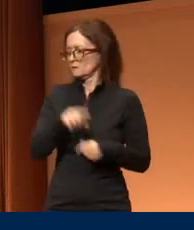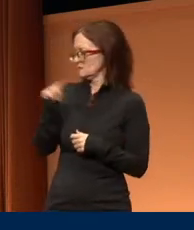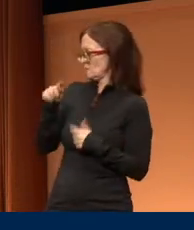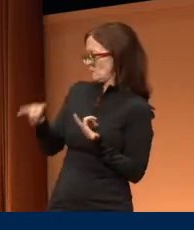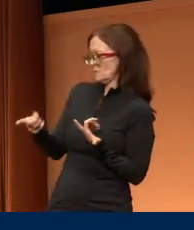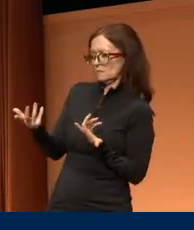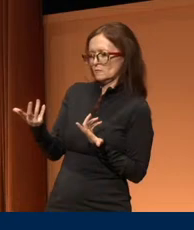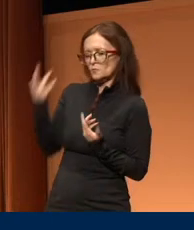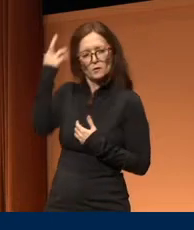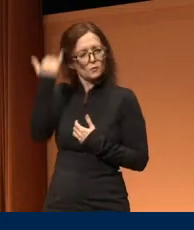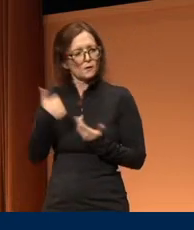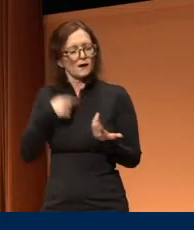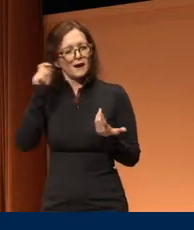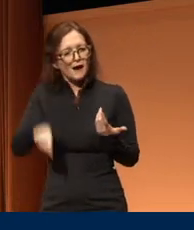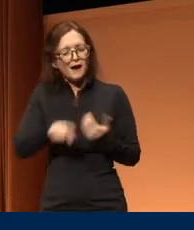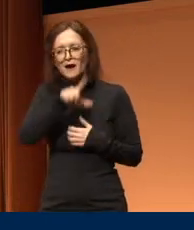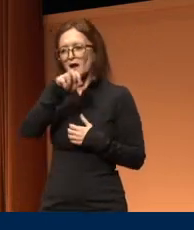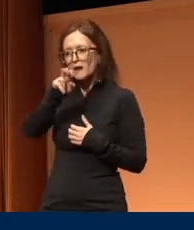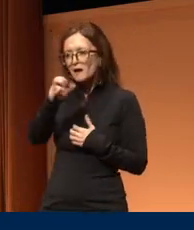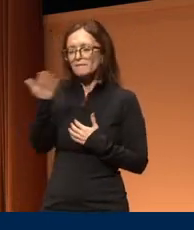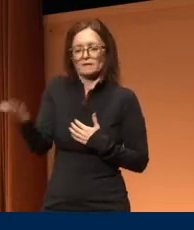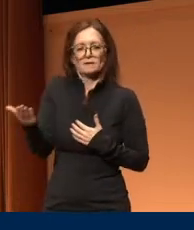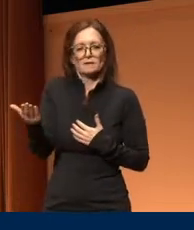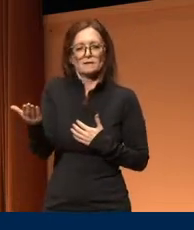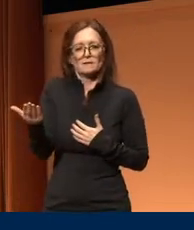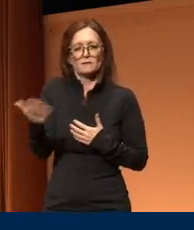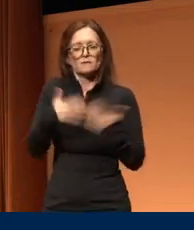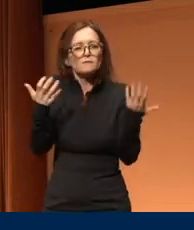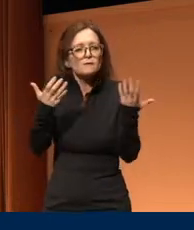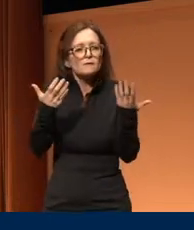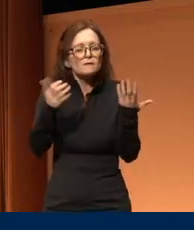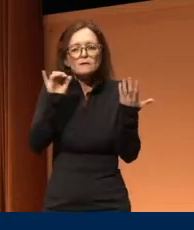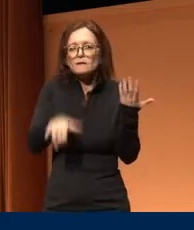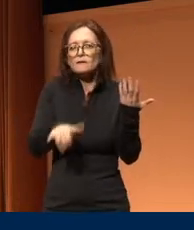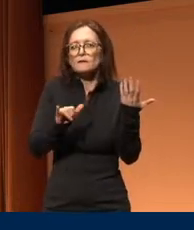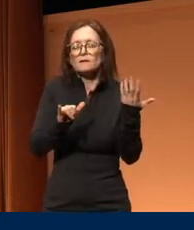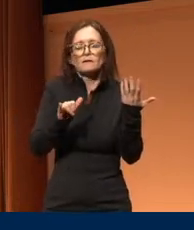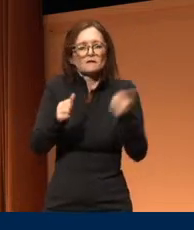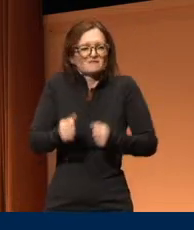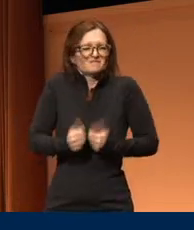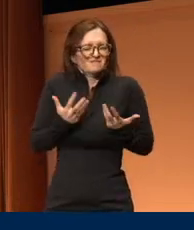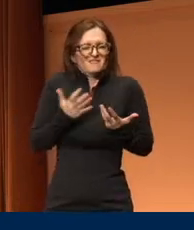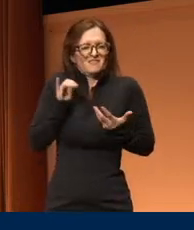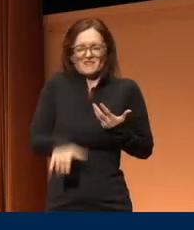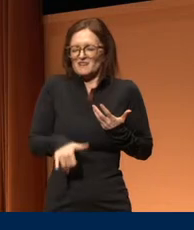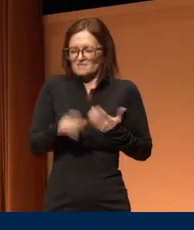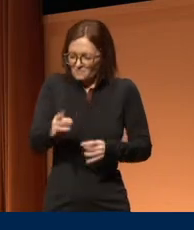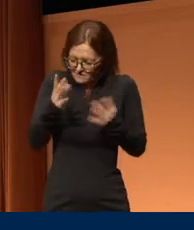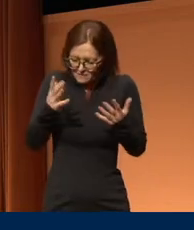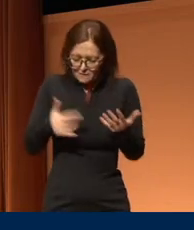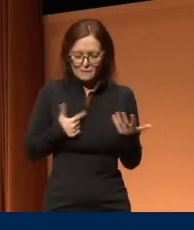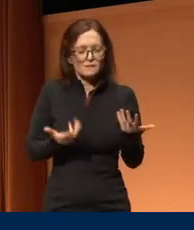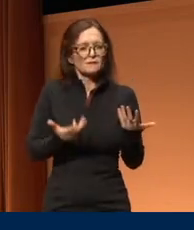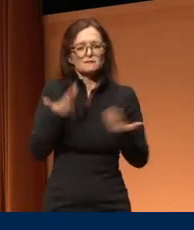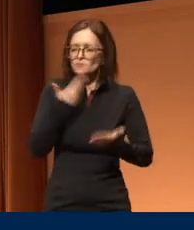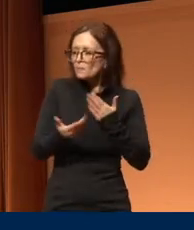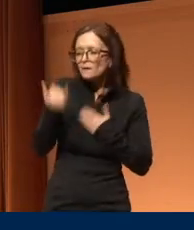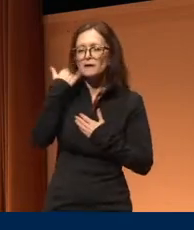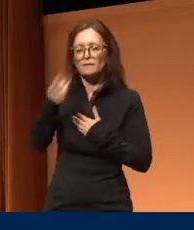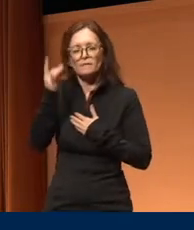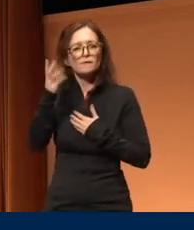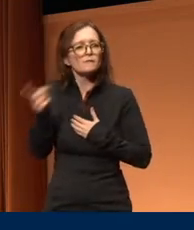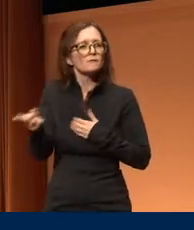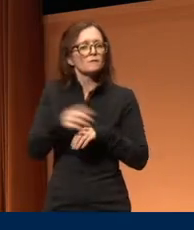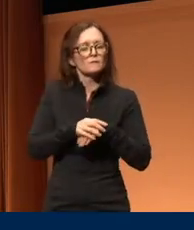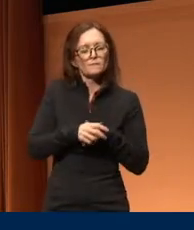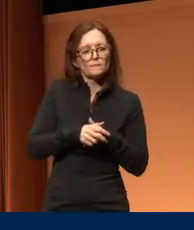"Tybalt, the reason that I have to love thee does much excuse the appertaining rage to such a greeting. Villain am I none, therefore